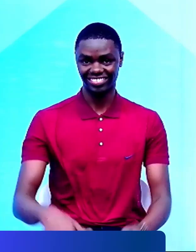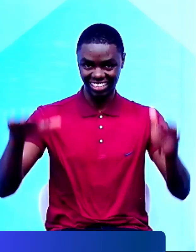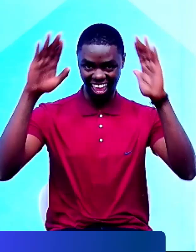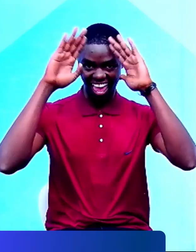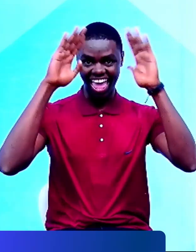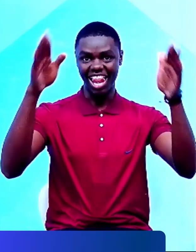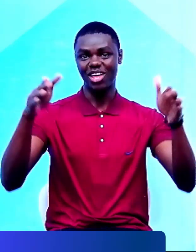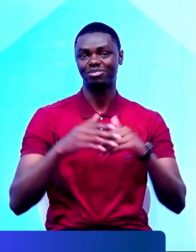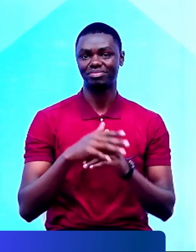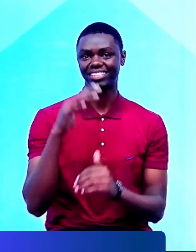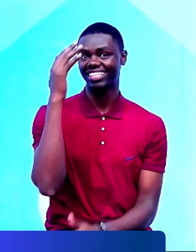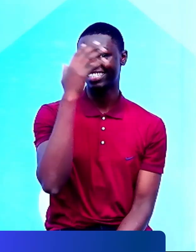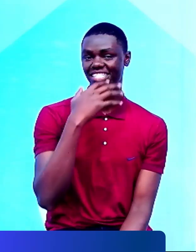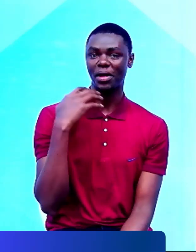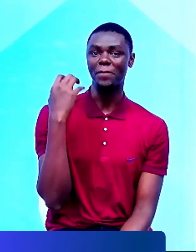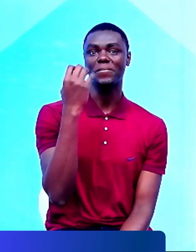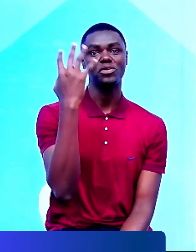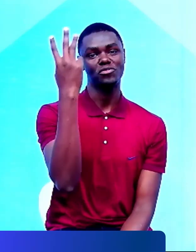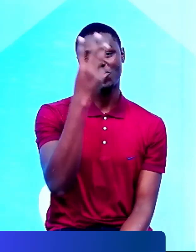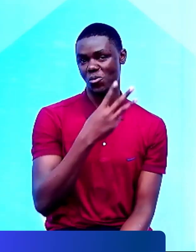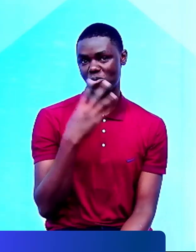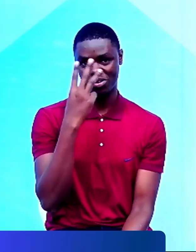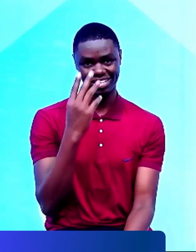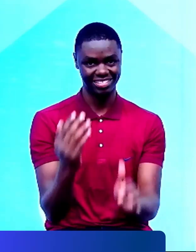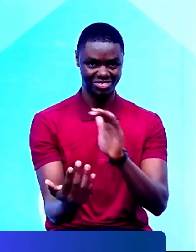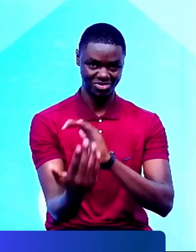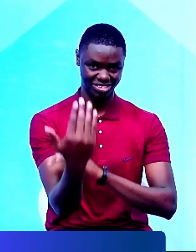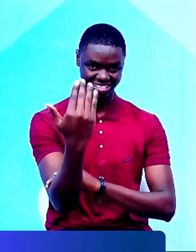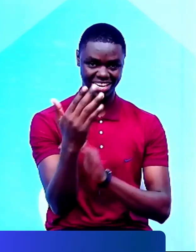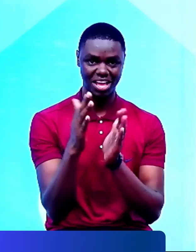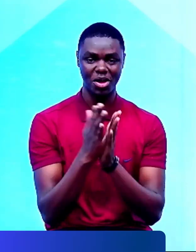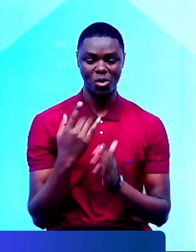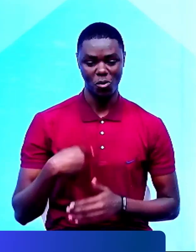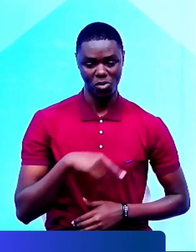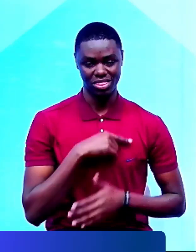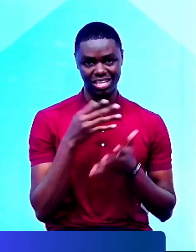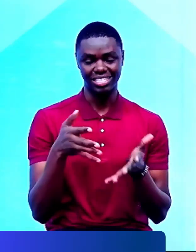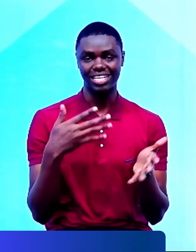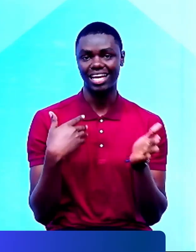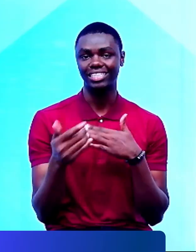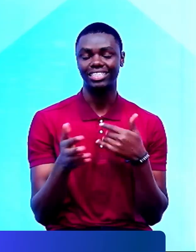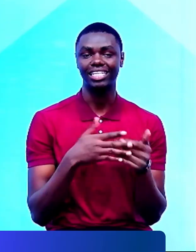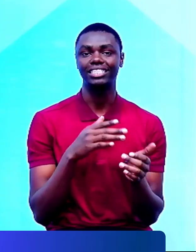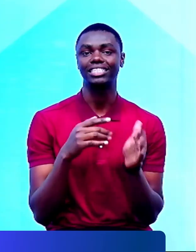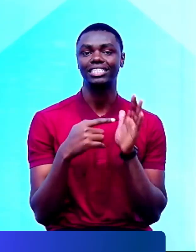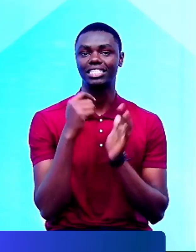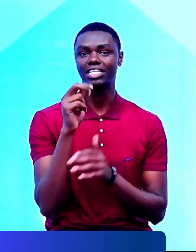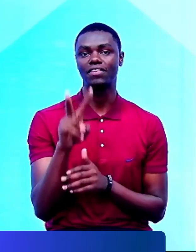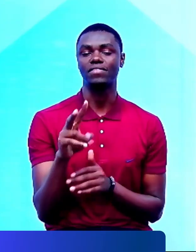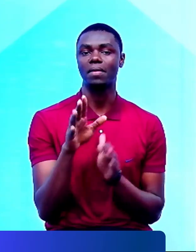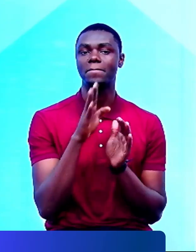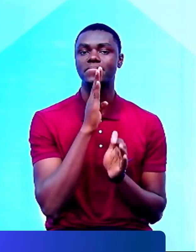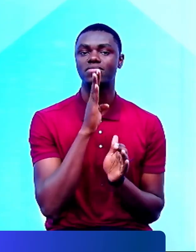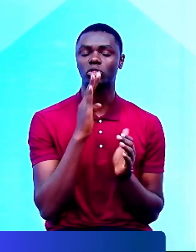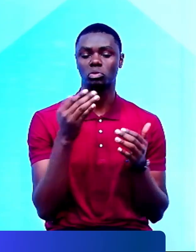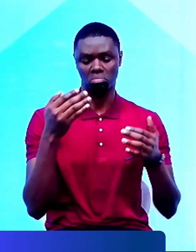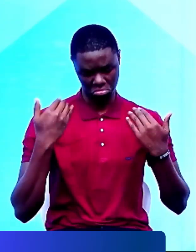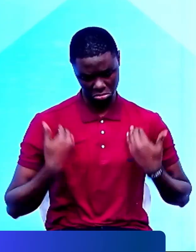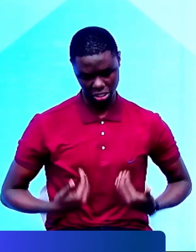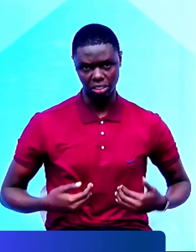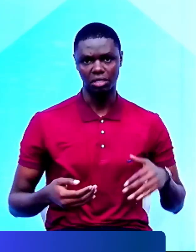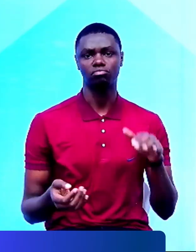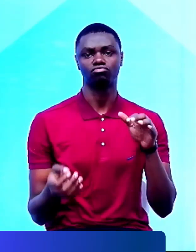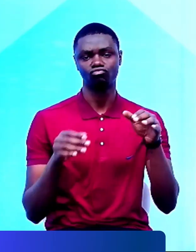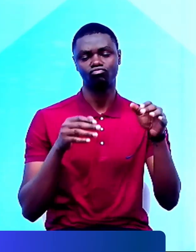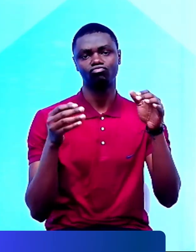hello. It is a beautiful Wednesday morning with us here at Science TV Breakfast Show. I will be taking you through the show as